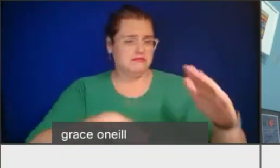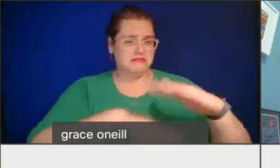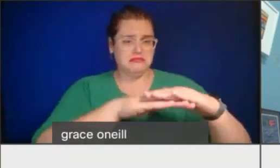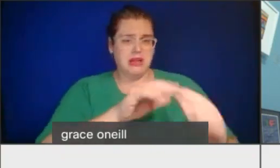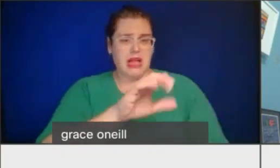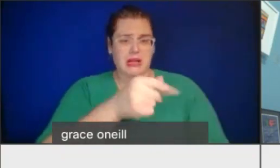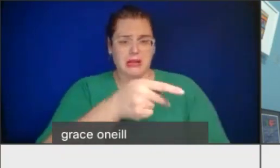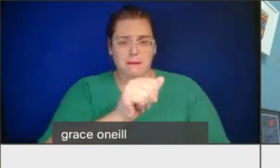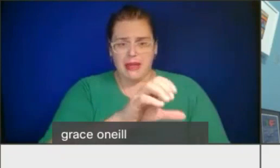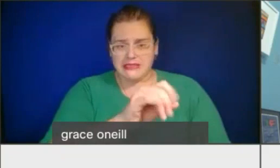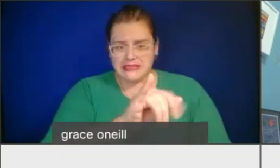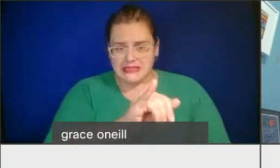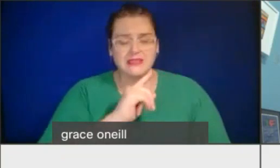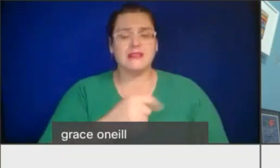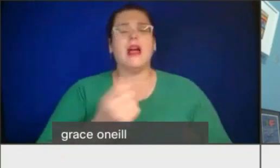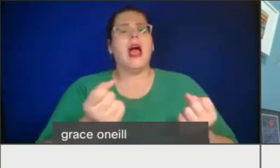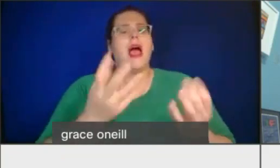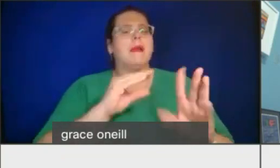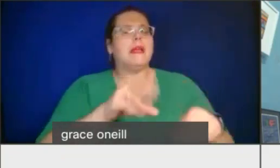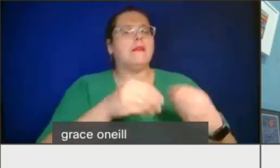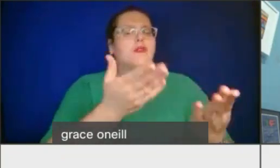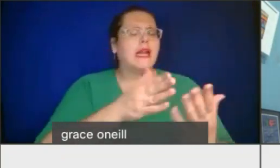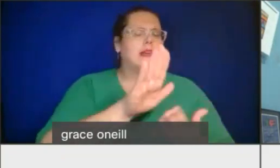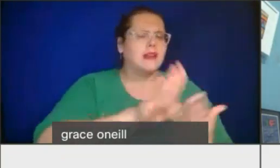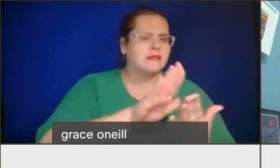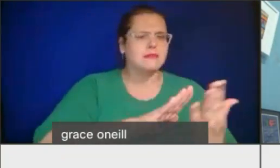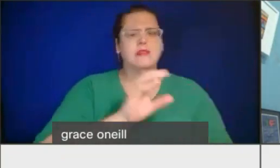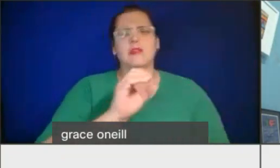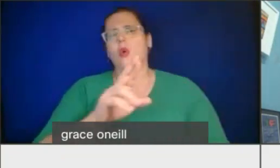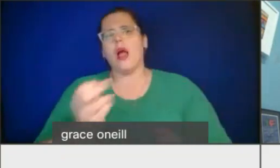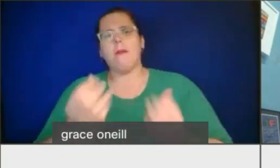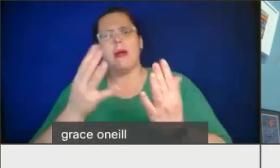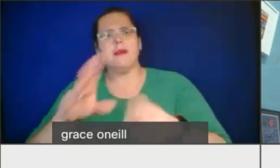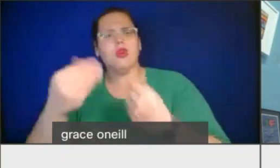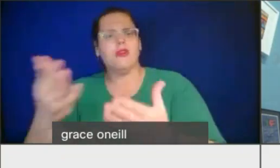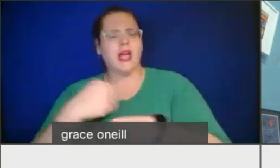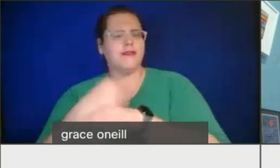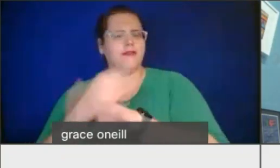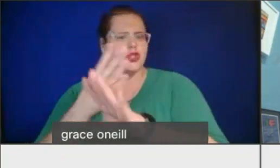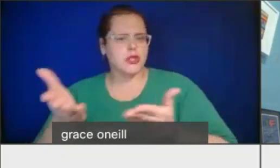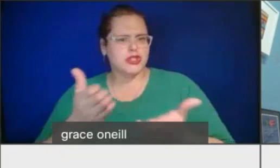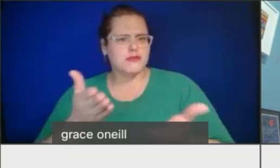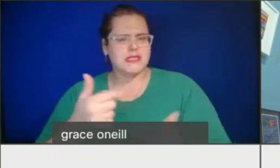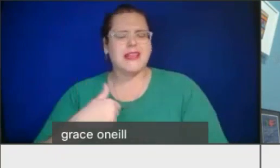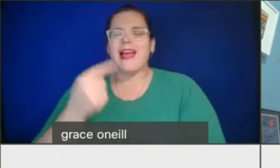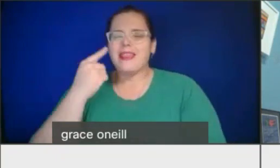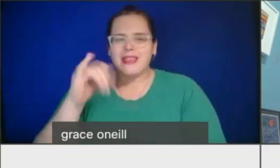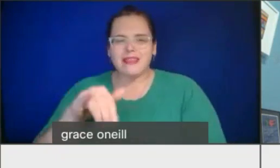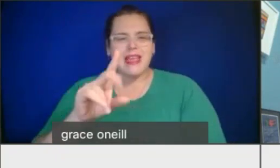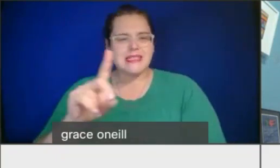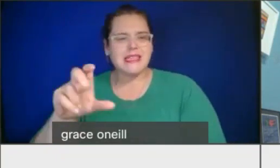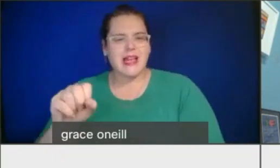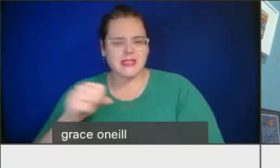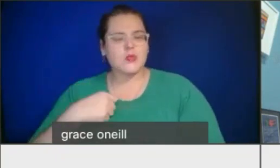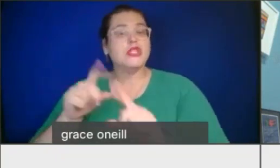are providing in-person or virtual services? I seem to recall DDS was surveying providers, and